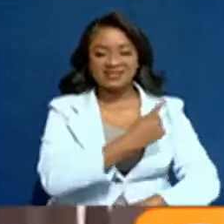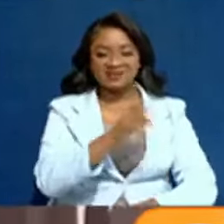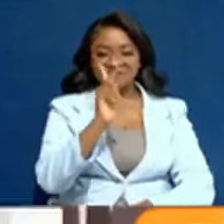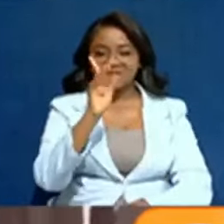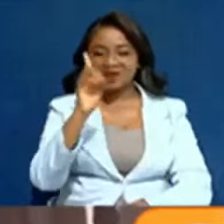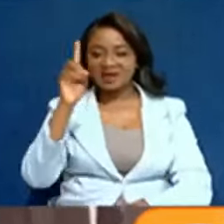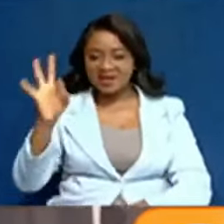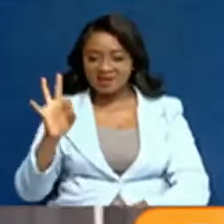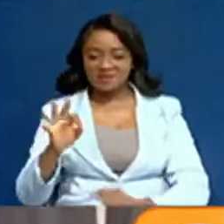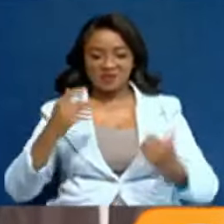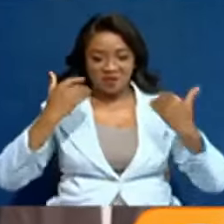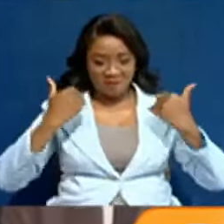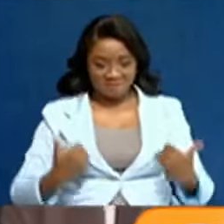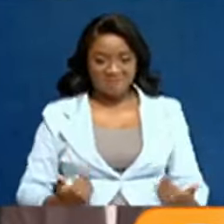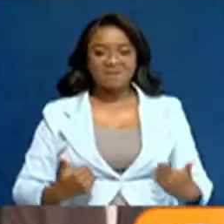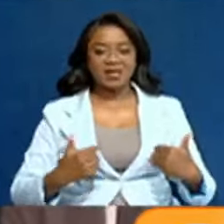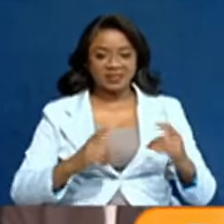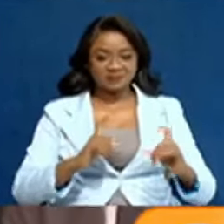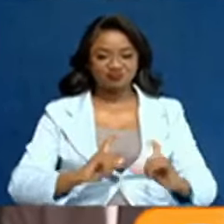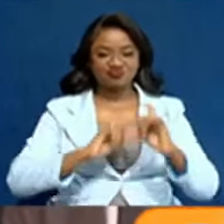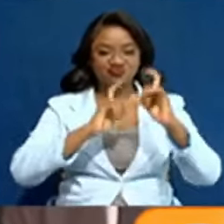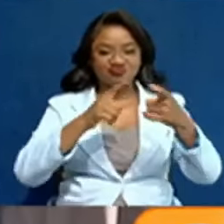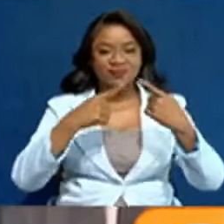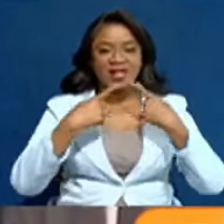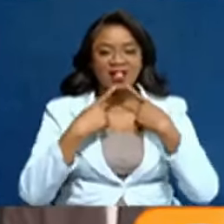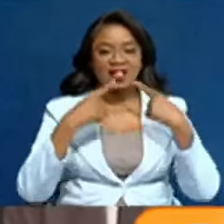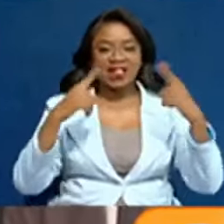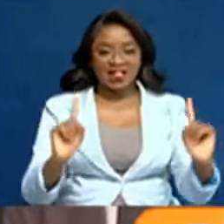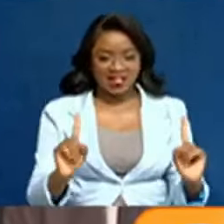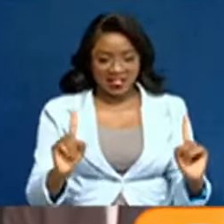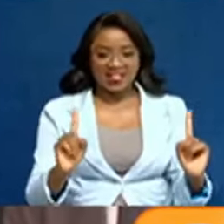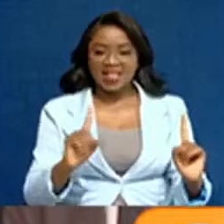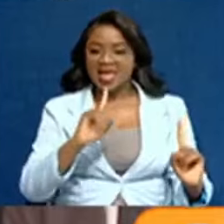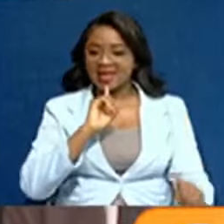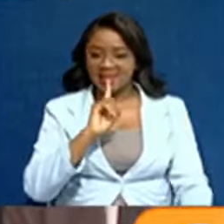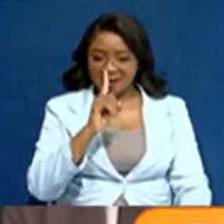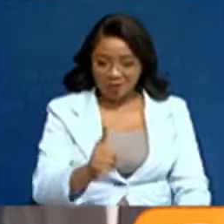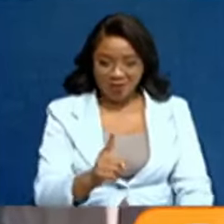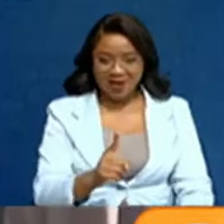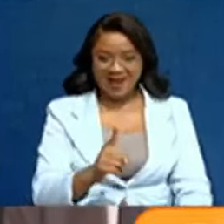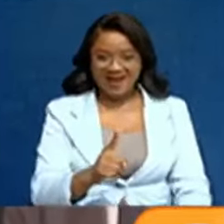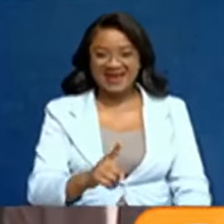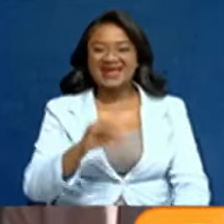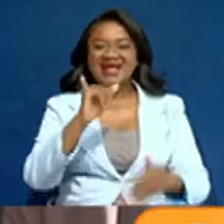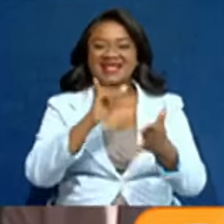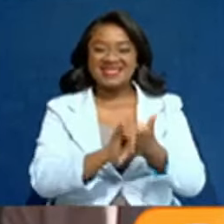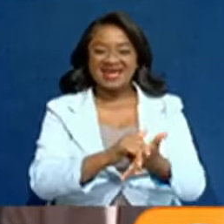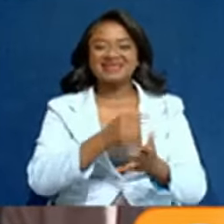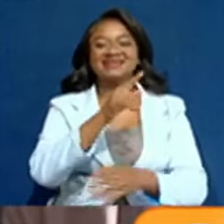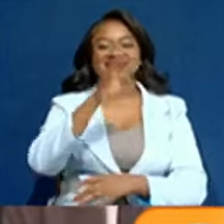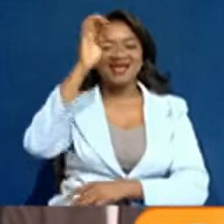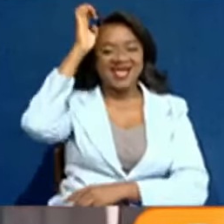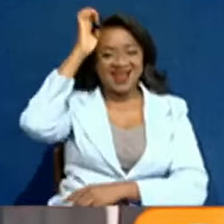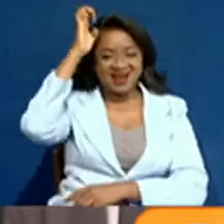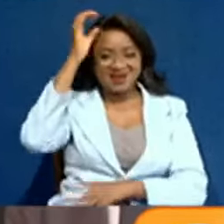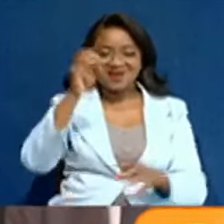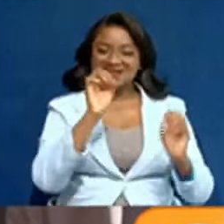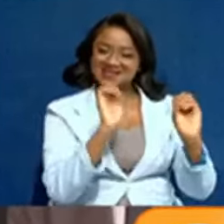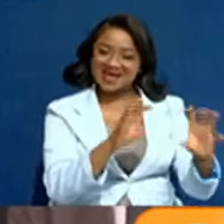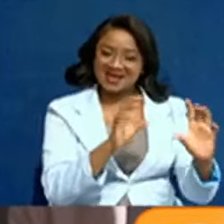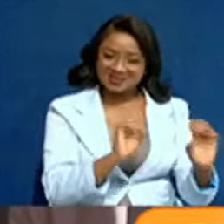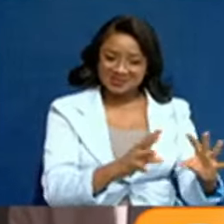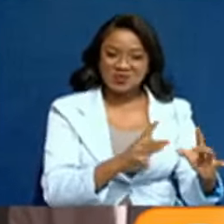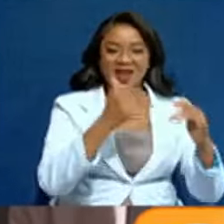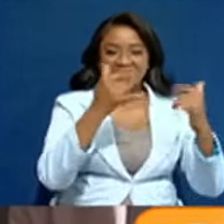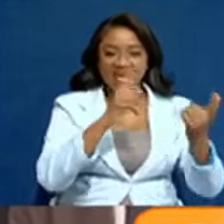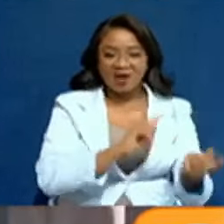hereby ordain, declare, and direct that the municipality of Eldoret